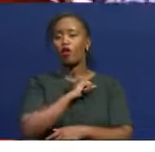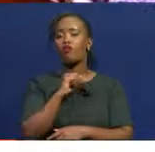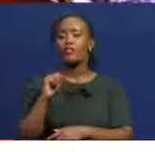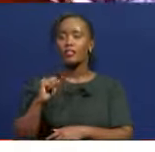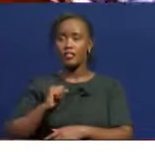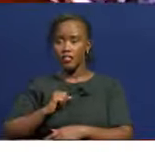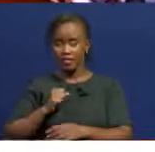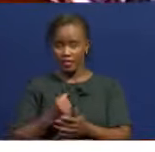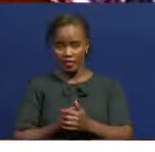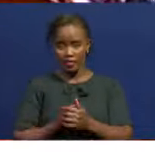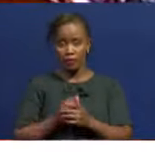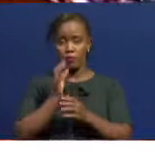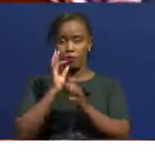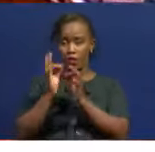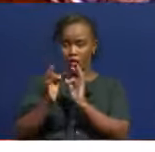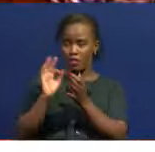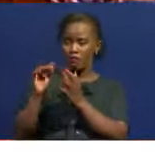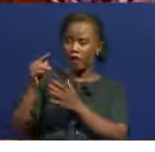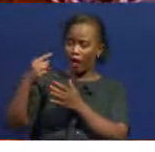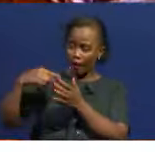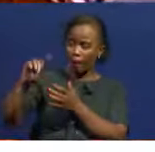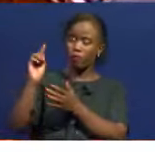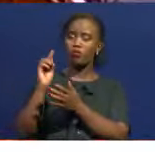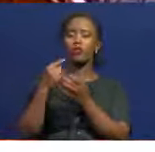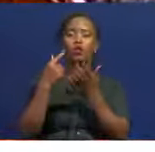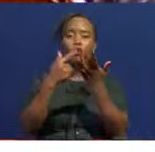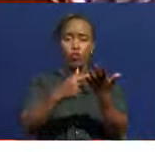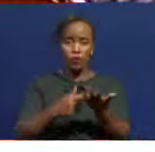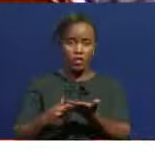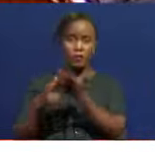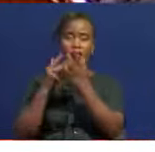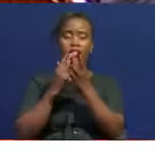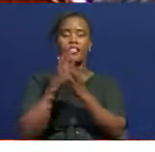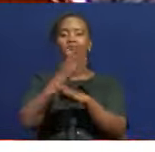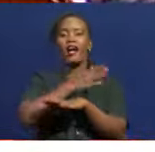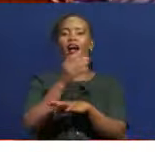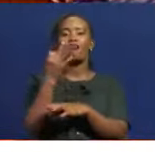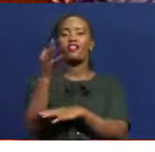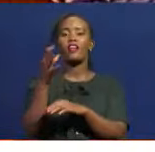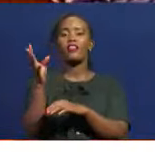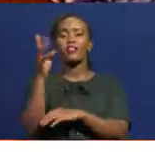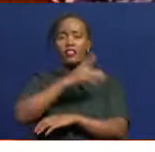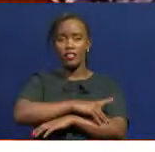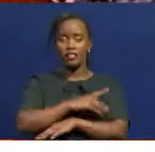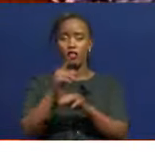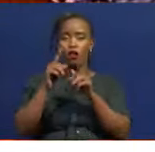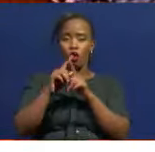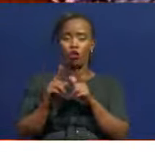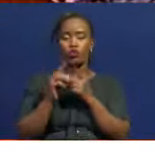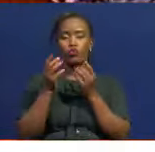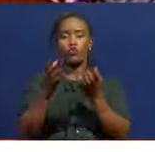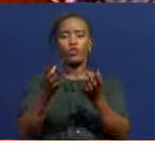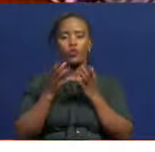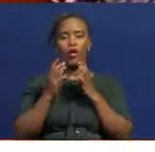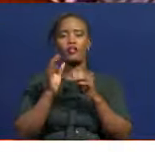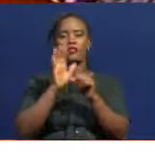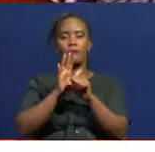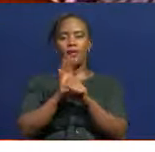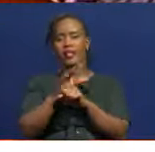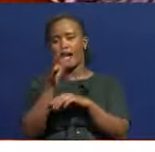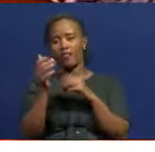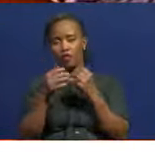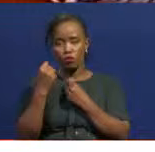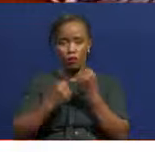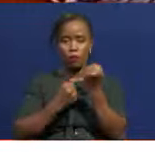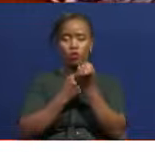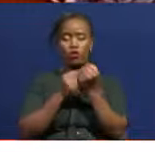Senate. If approved, will be debated after 3 days. It will also require a simple majority to censure him and the